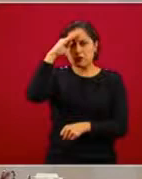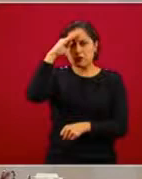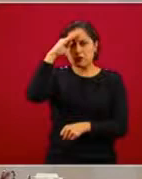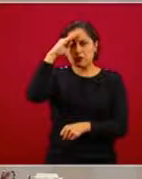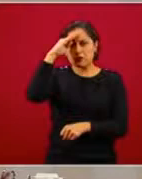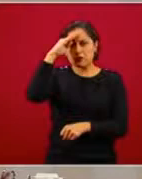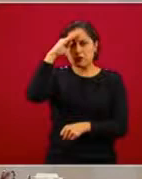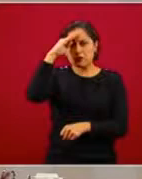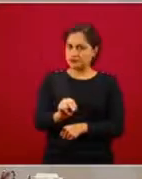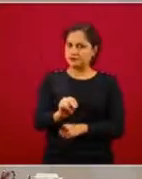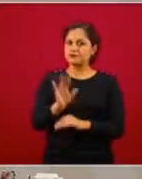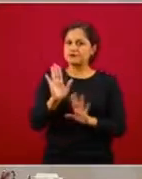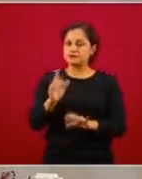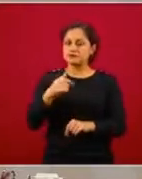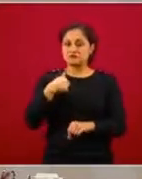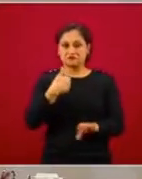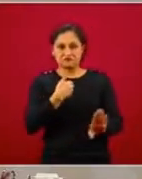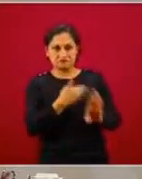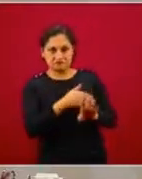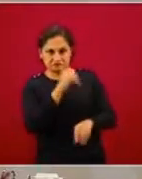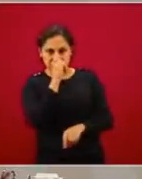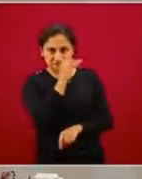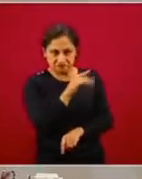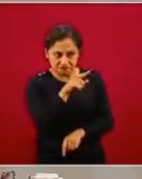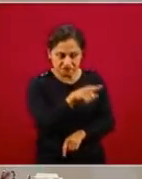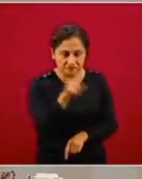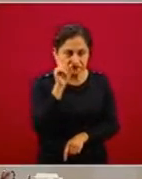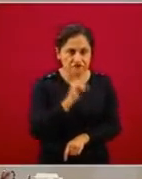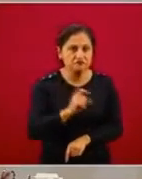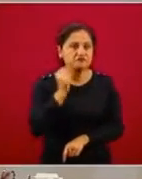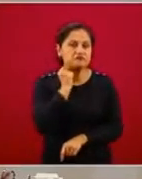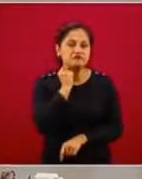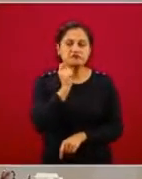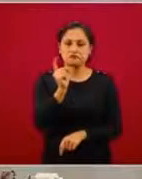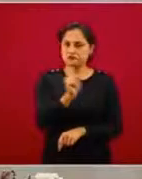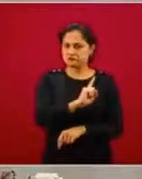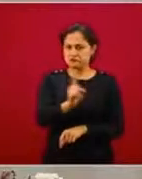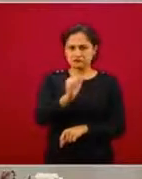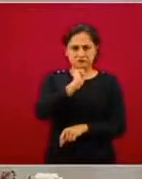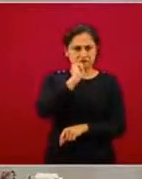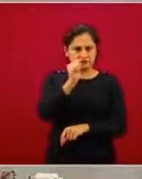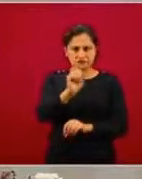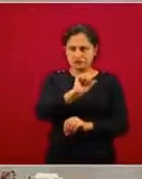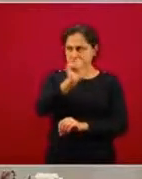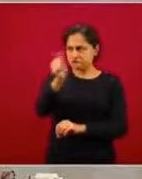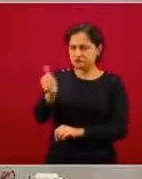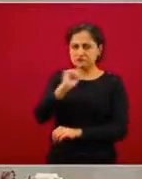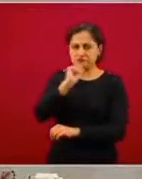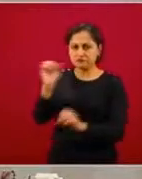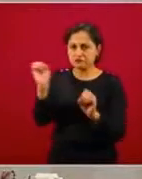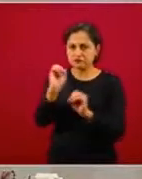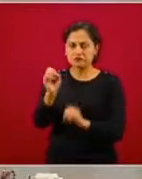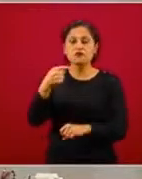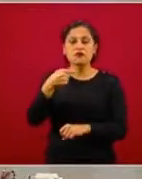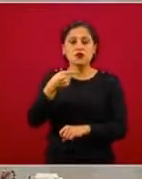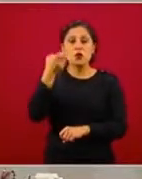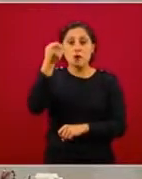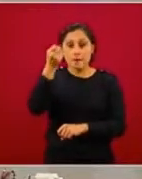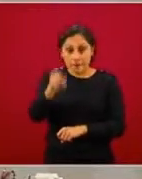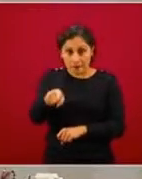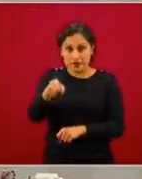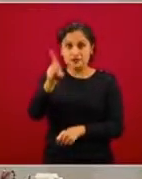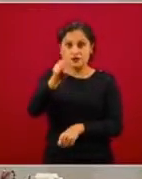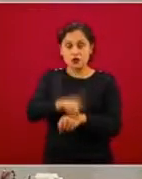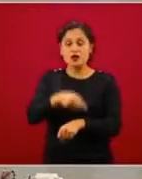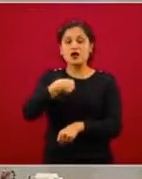nadie, don't ni want a la to offend senadora Reynoso, anyone, ni not absolutamente a Senator nadie. Reynosa, not anyone. Respeto profundamente, I como lo very expresé ese much día y lo respect seguiré her, and I said expresando, that on la